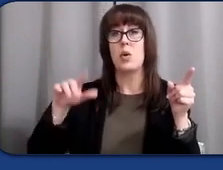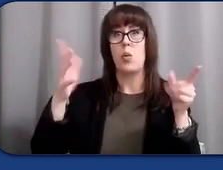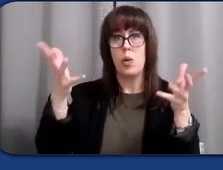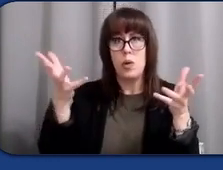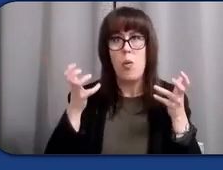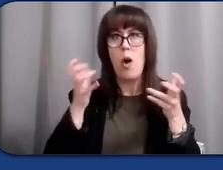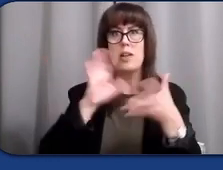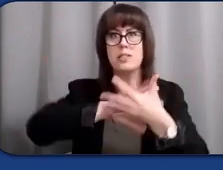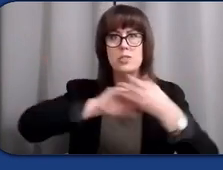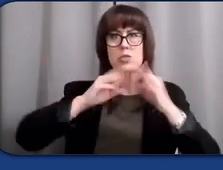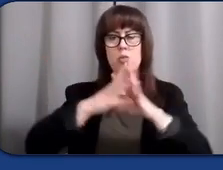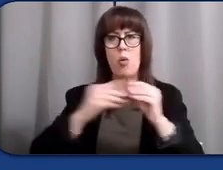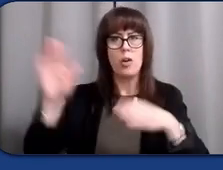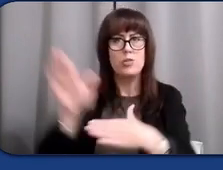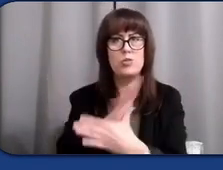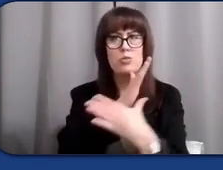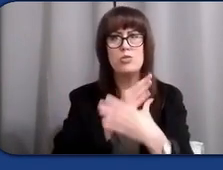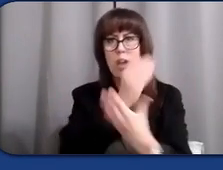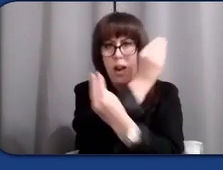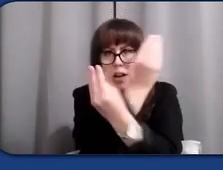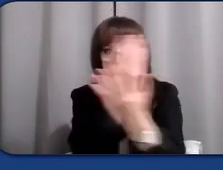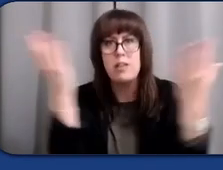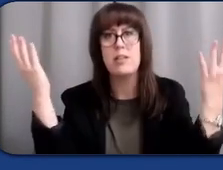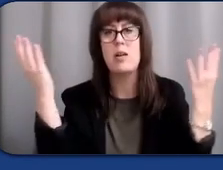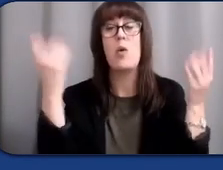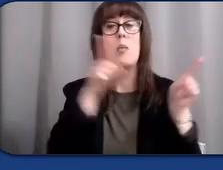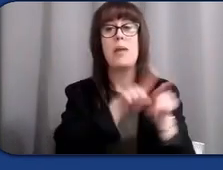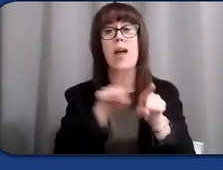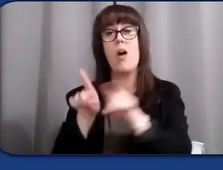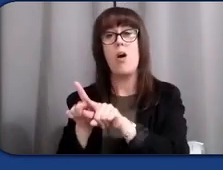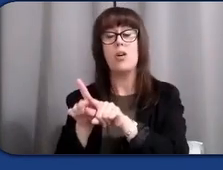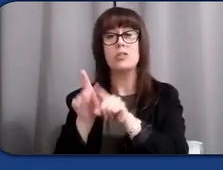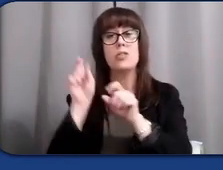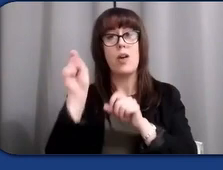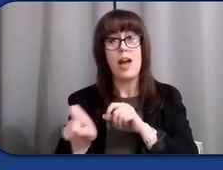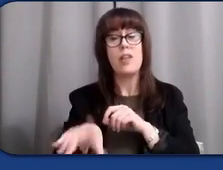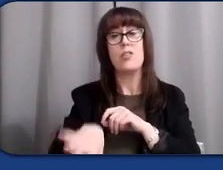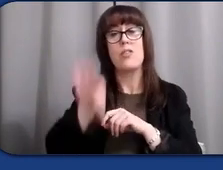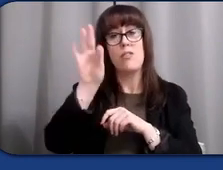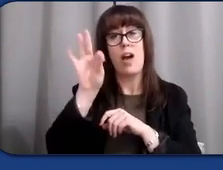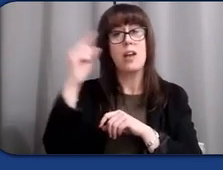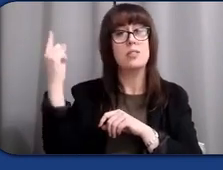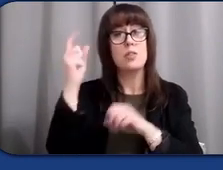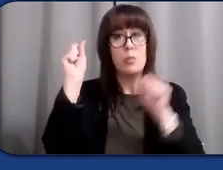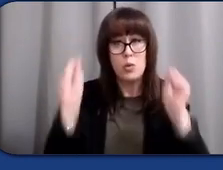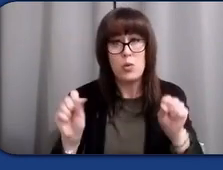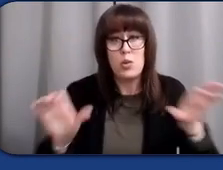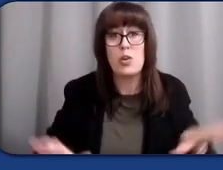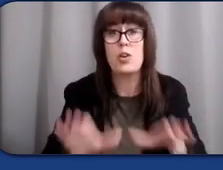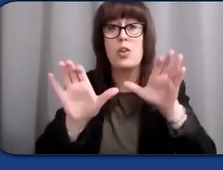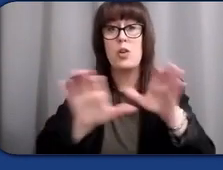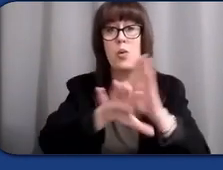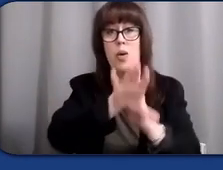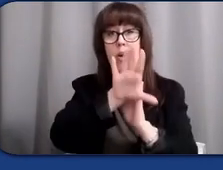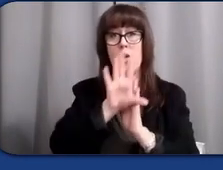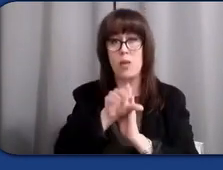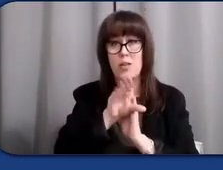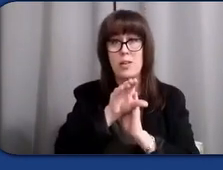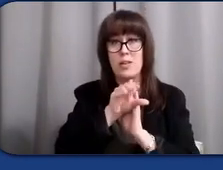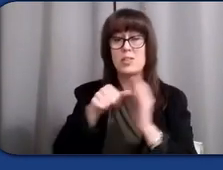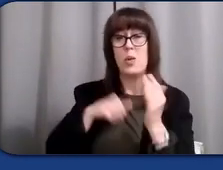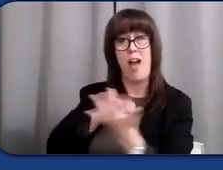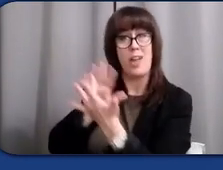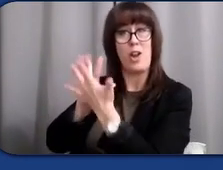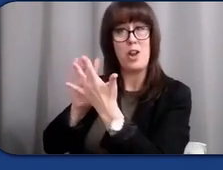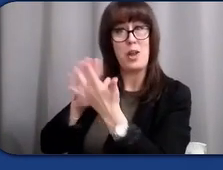needed to find someone also who could do some of the videography, some of the cinematographer in that. So I reached out to my friend Sean.